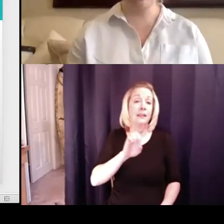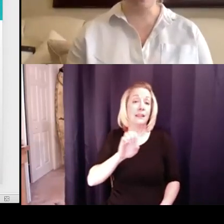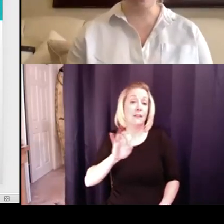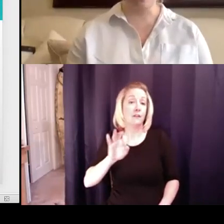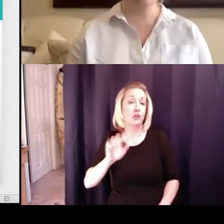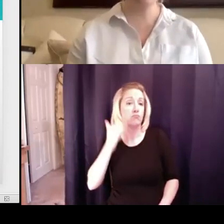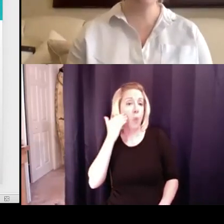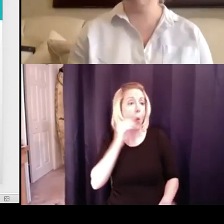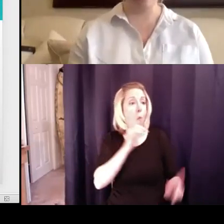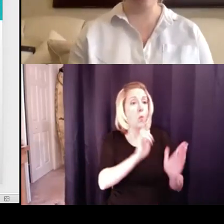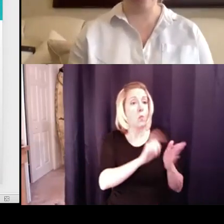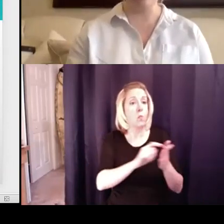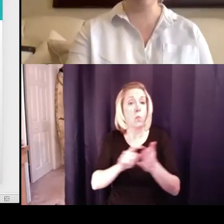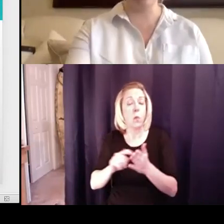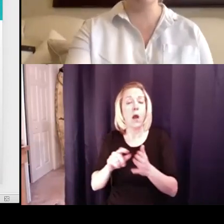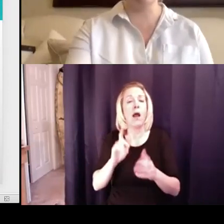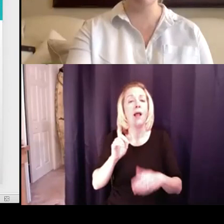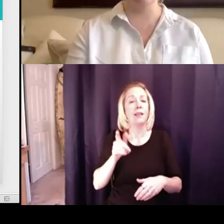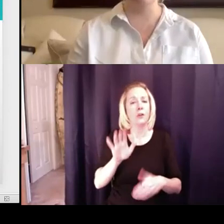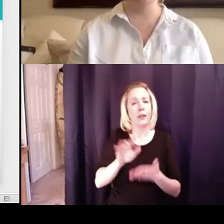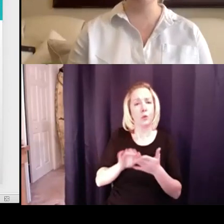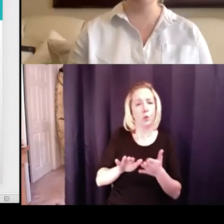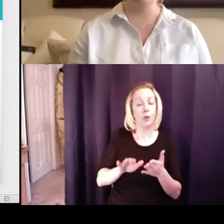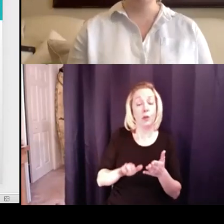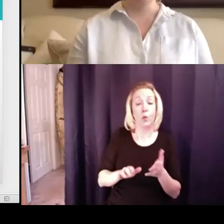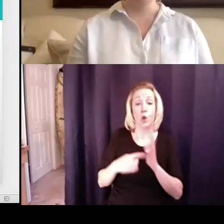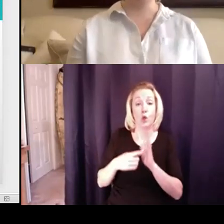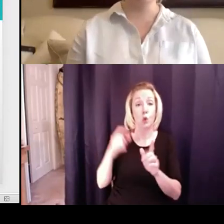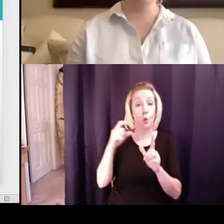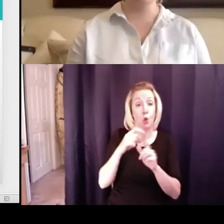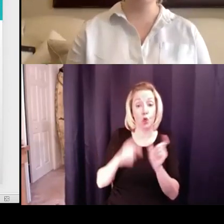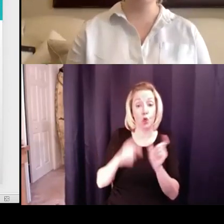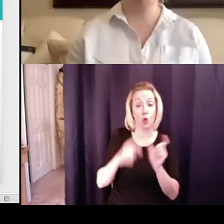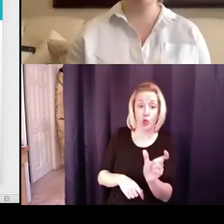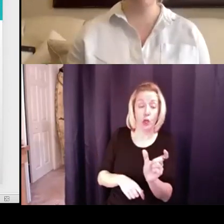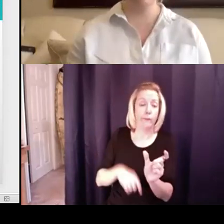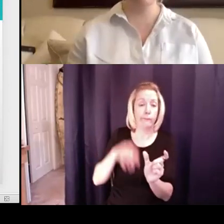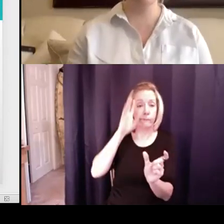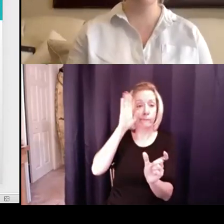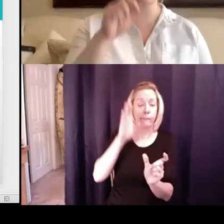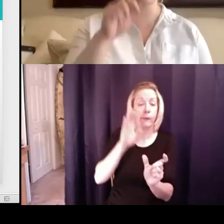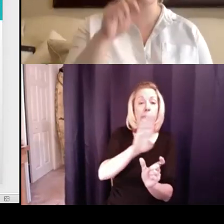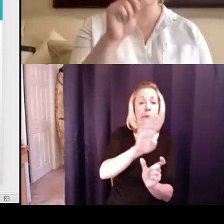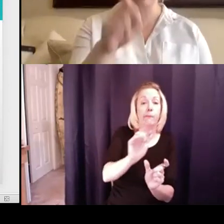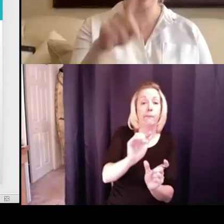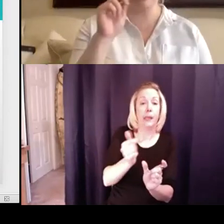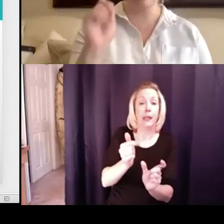at words, she did not have the concept of a word. So if I showed her the word big, she would